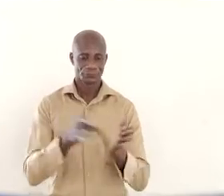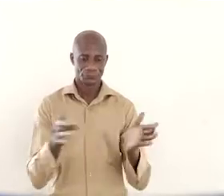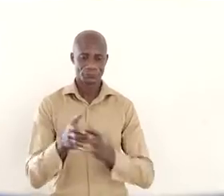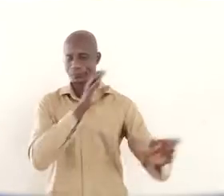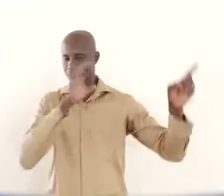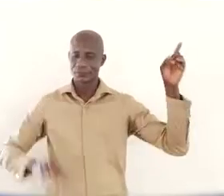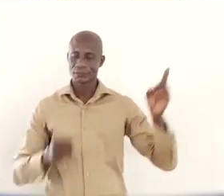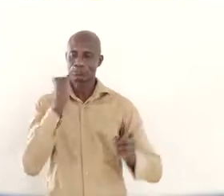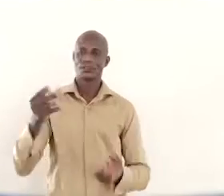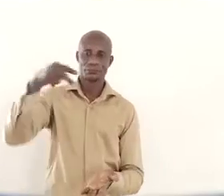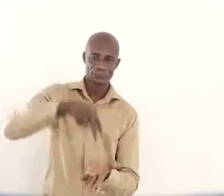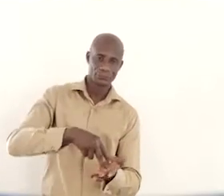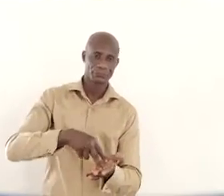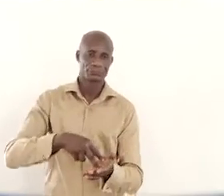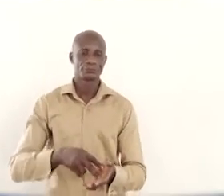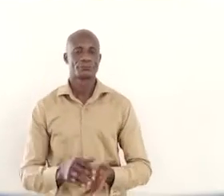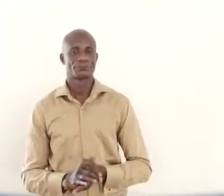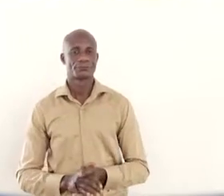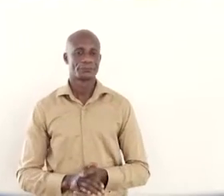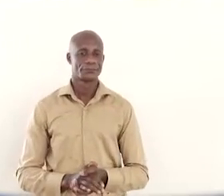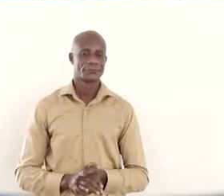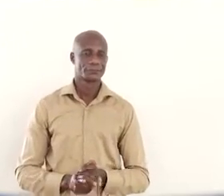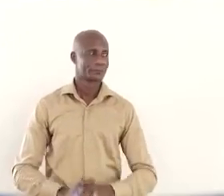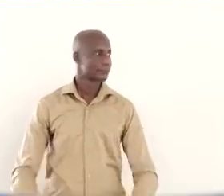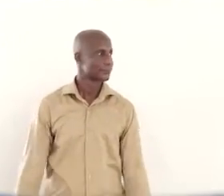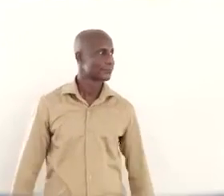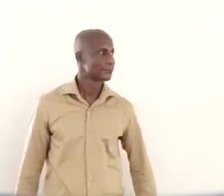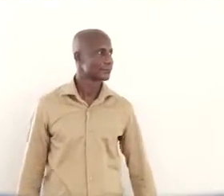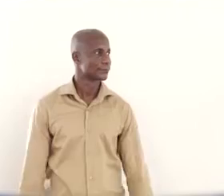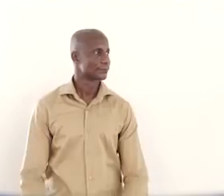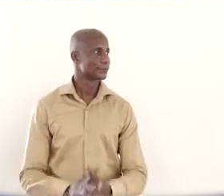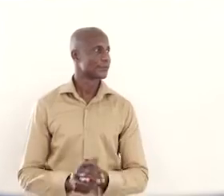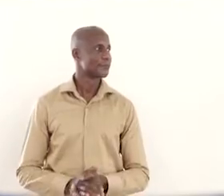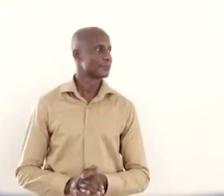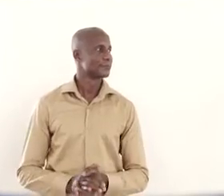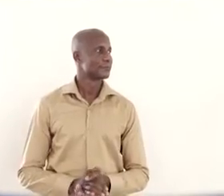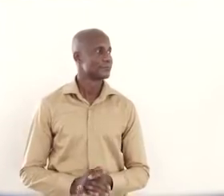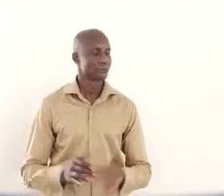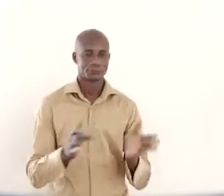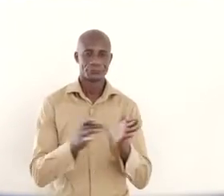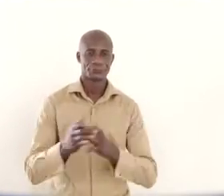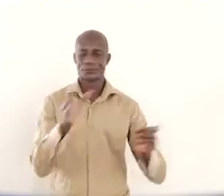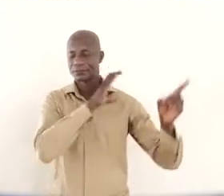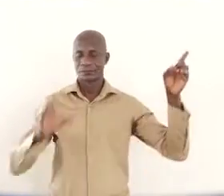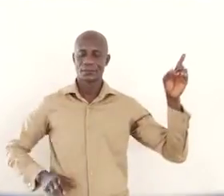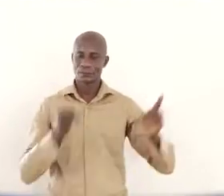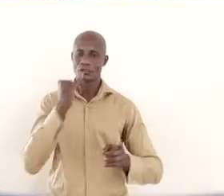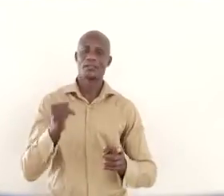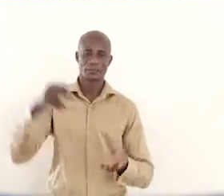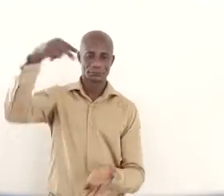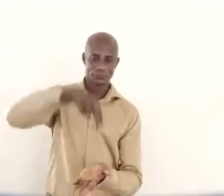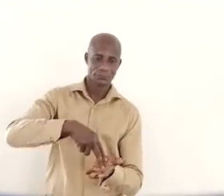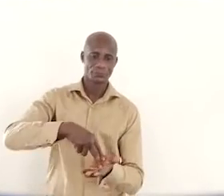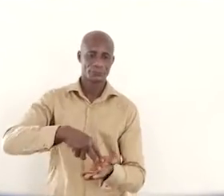is risen, my Lord and my God. Jesus Christ is